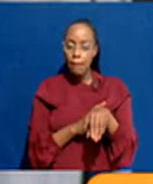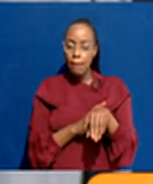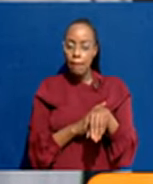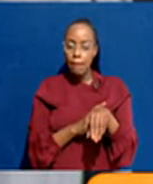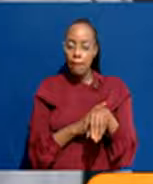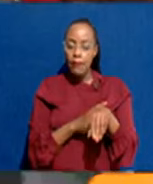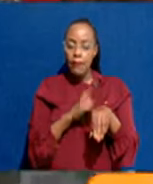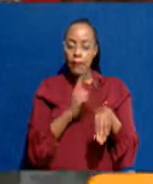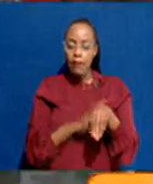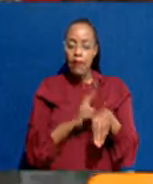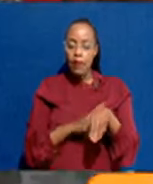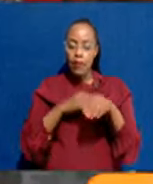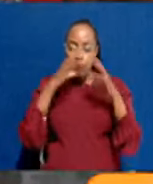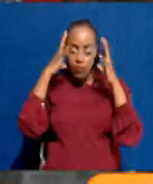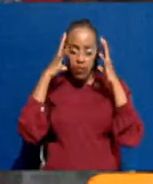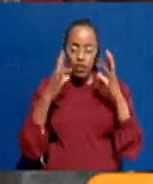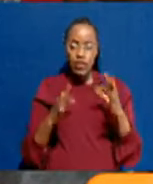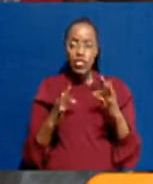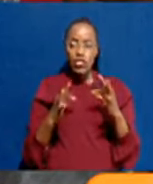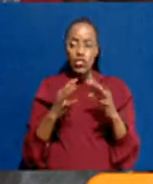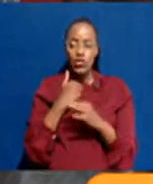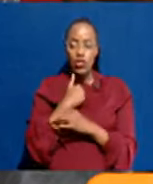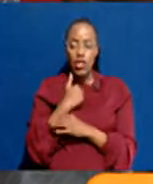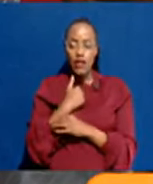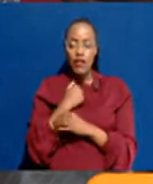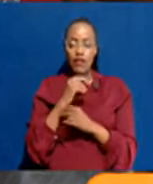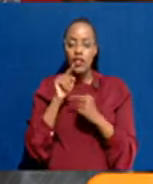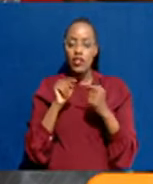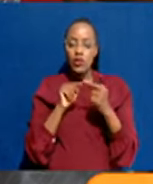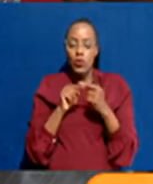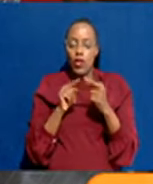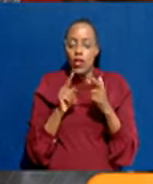when he's making a decision, is well